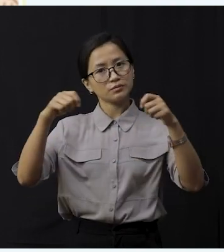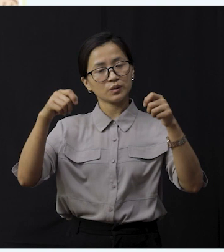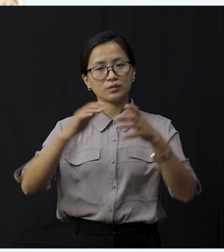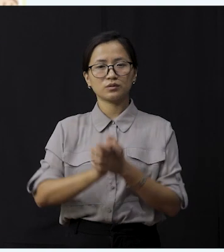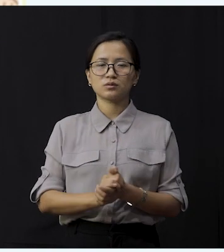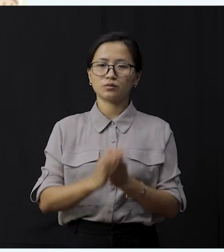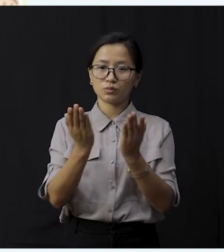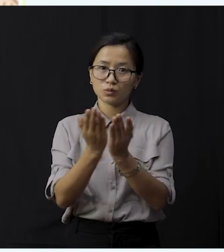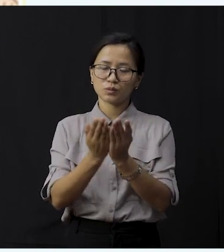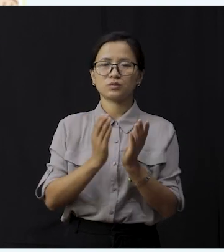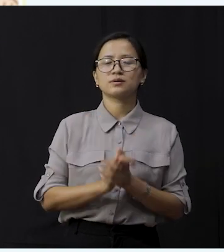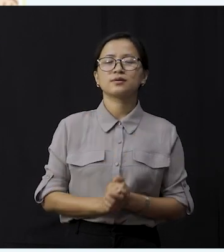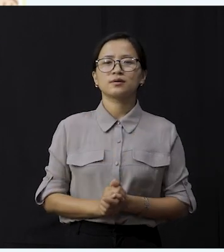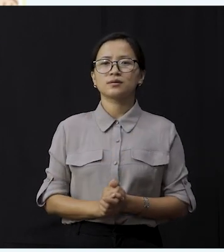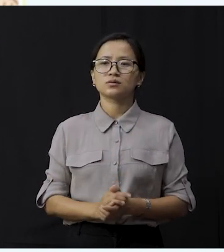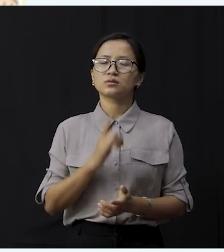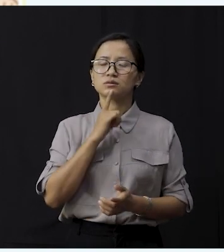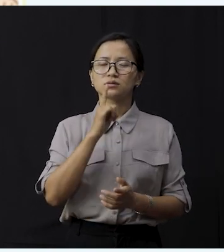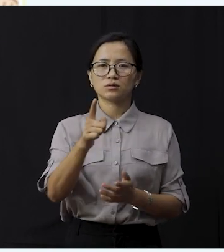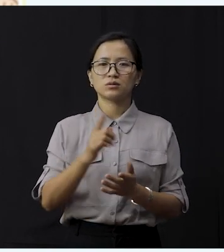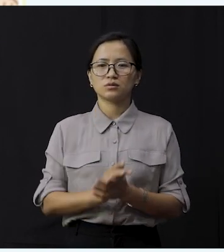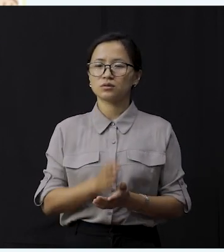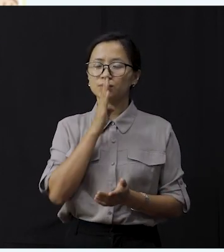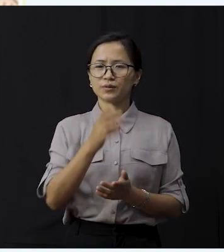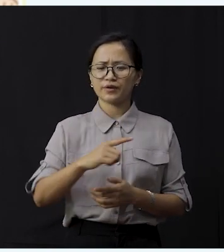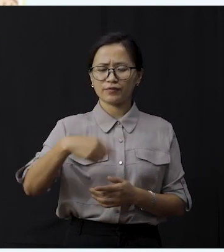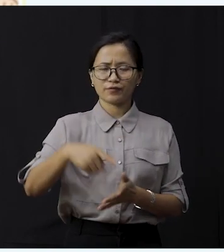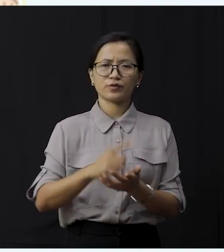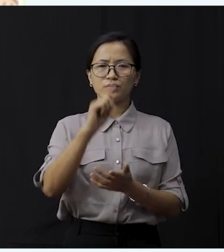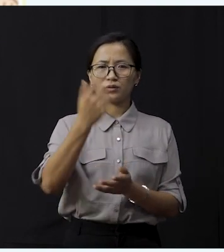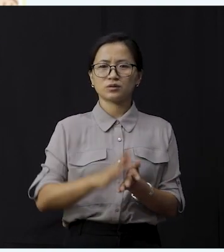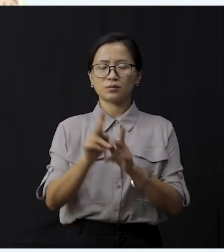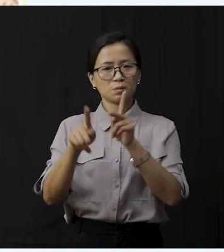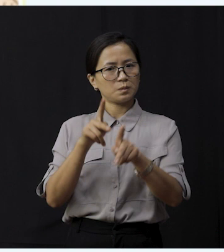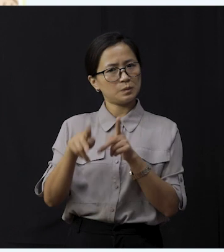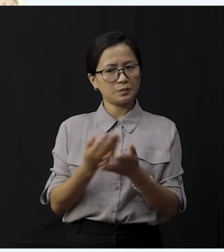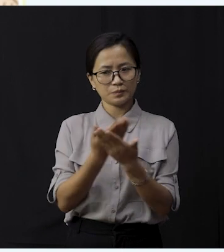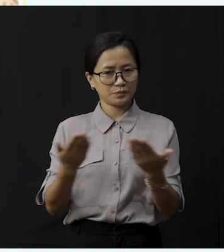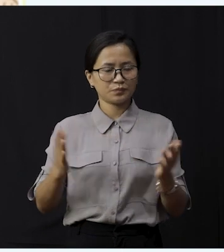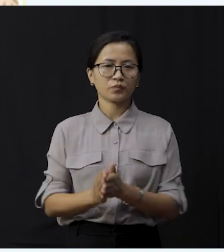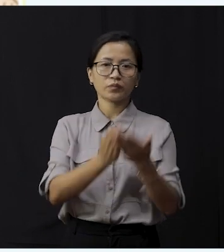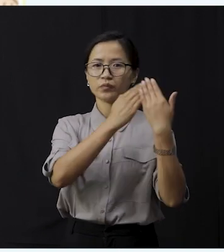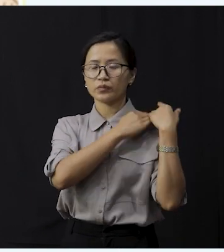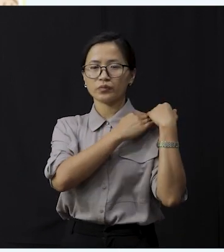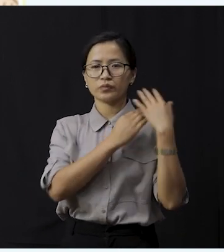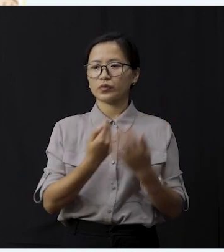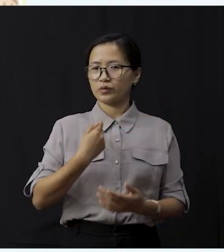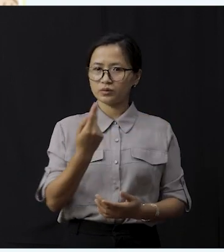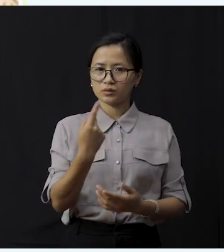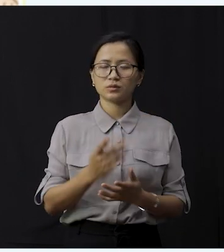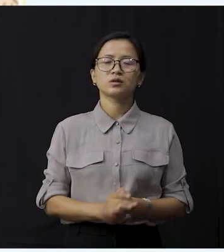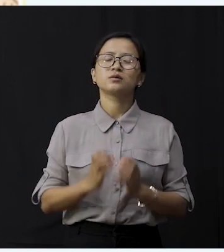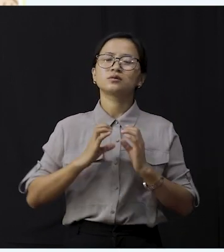in the library, then you should prevent them, or you should tell them that it belongs to everyone, it is a public property, so it is your duty, or it is my